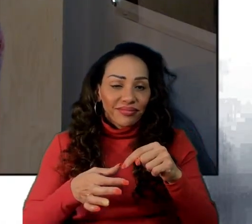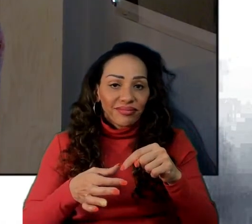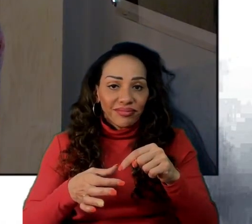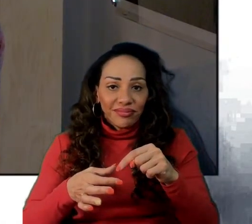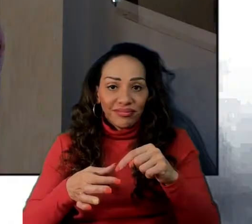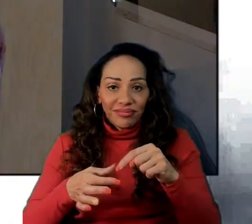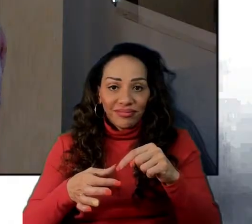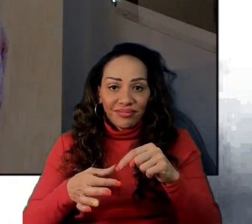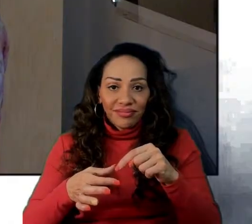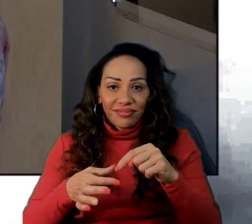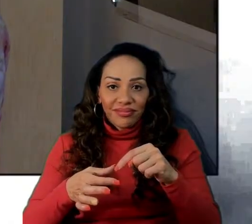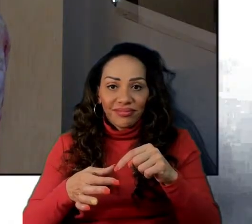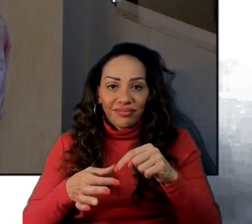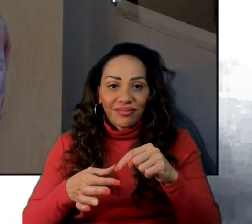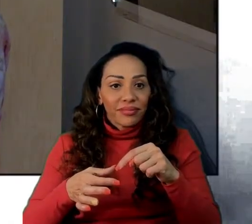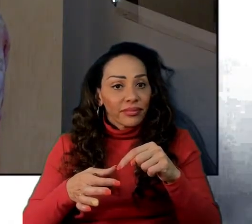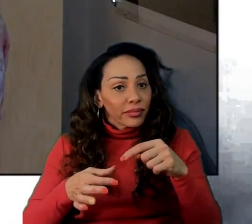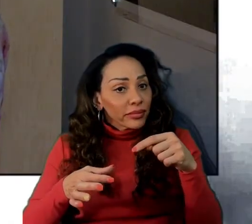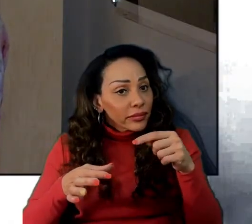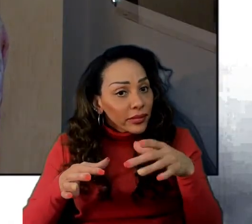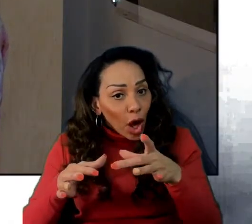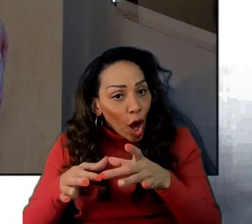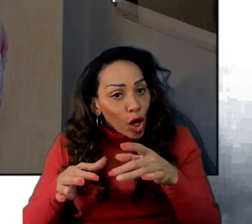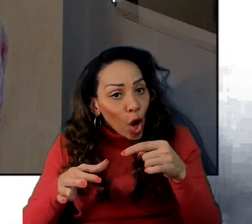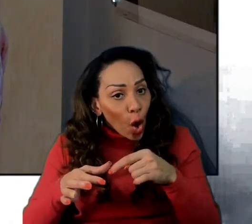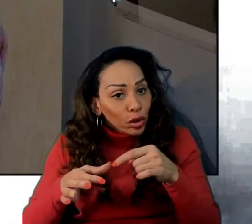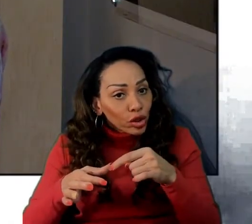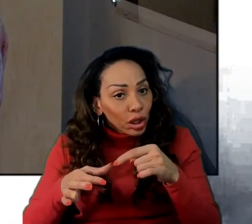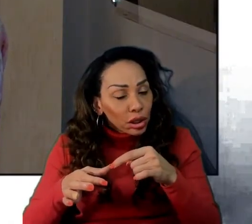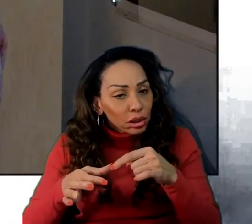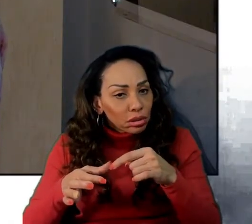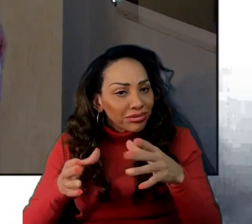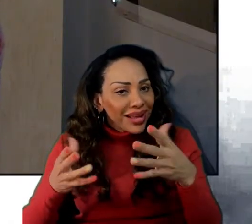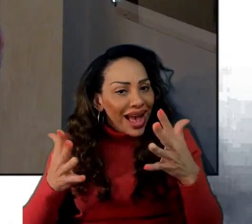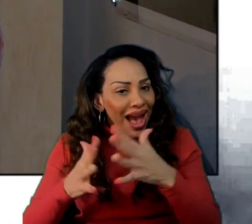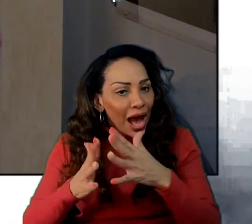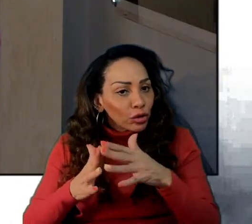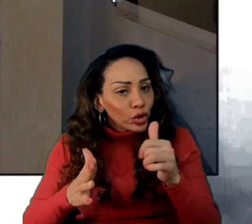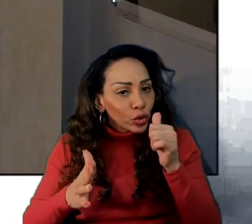been contaminated with other organisms? Mm-hmm.